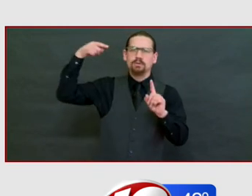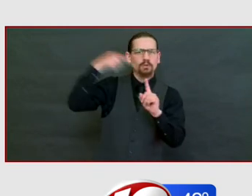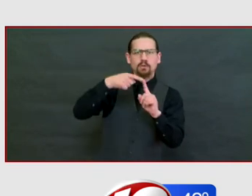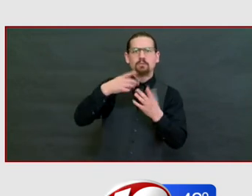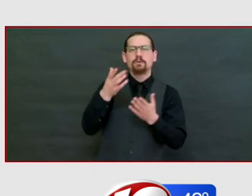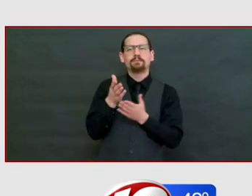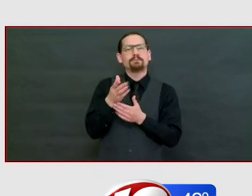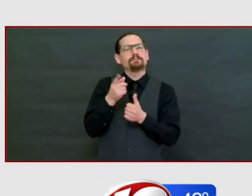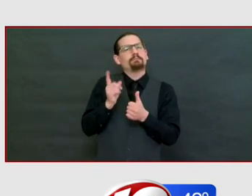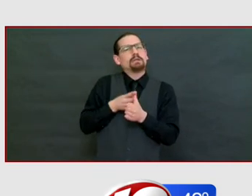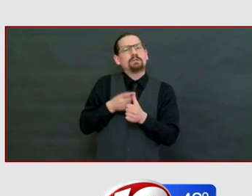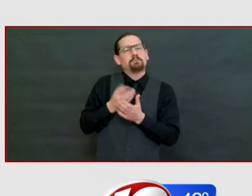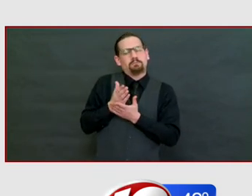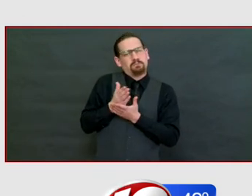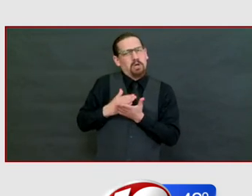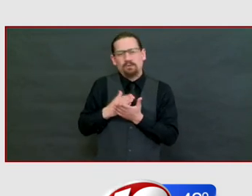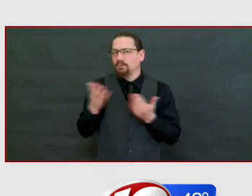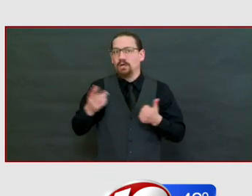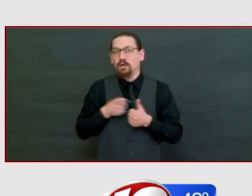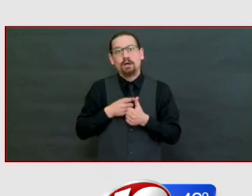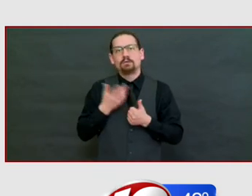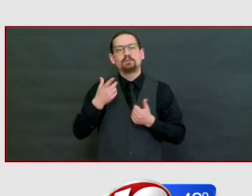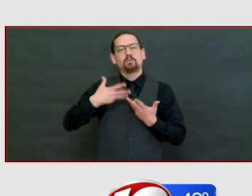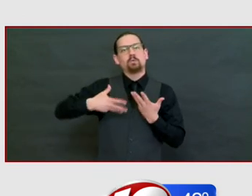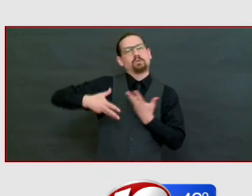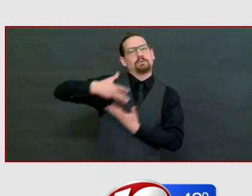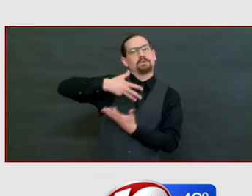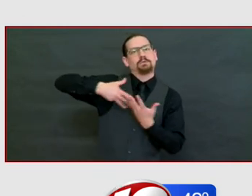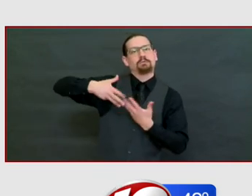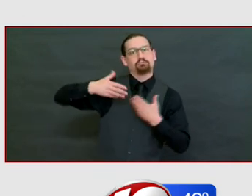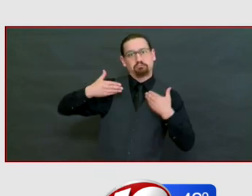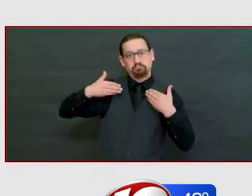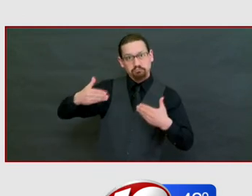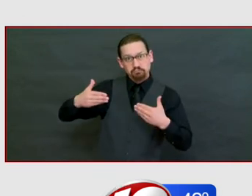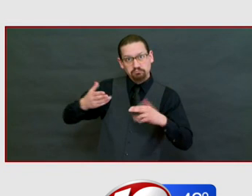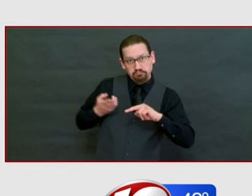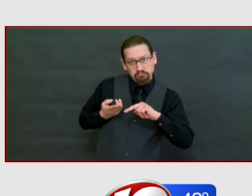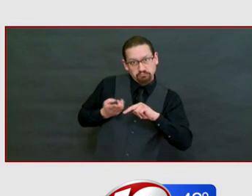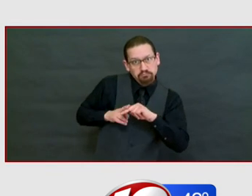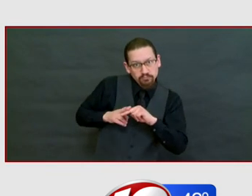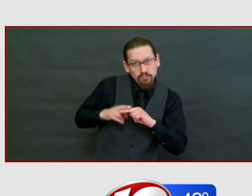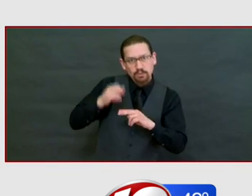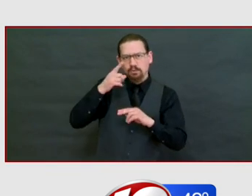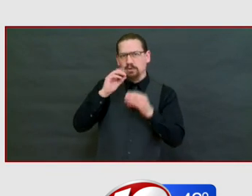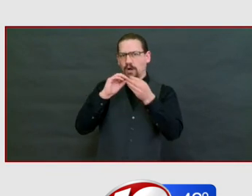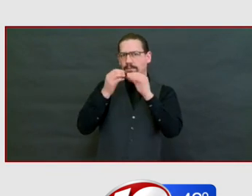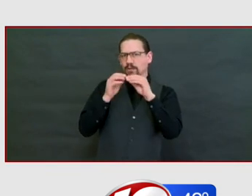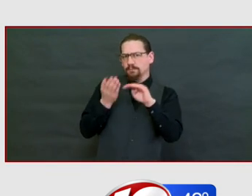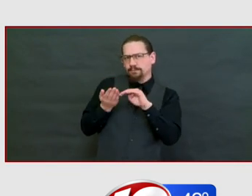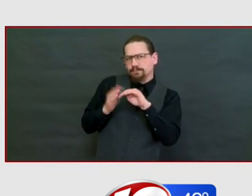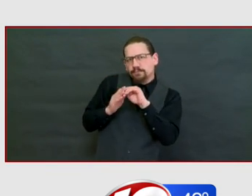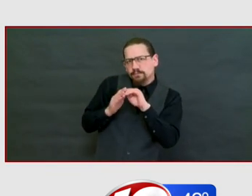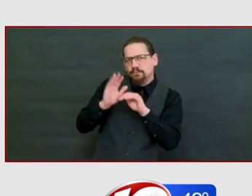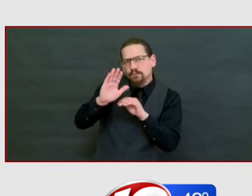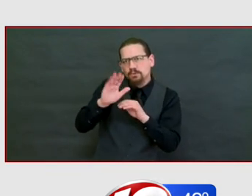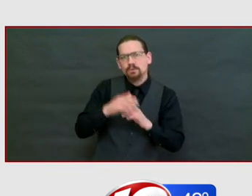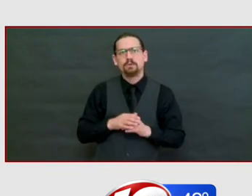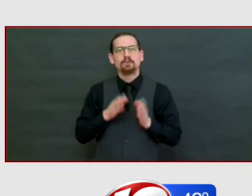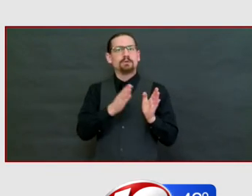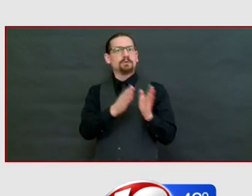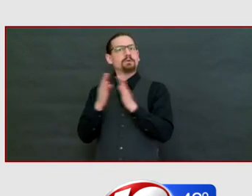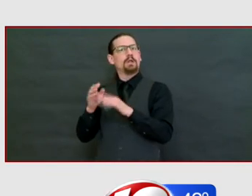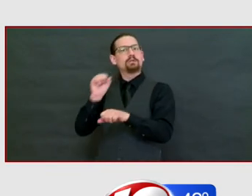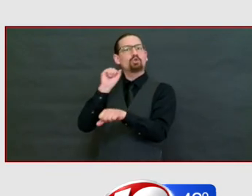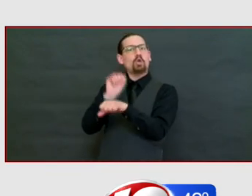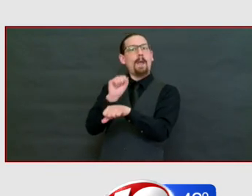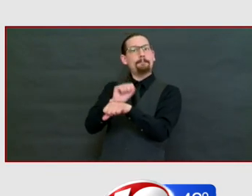activity with significant restrictions in place. We are planning to limit the gathering size of